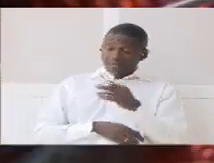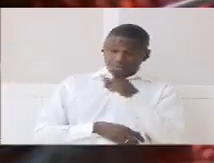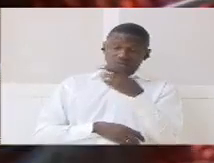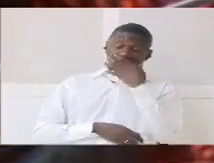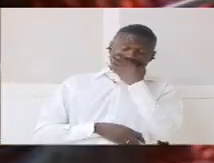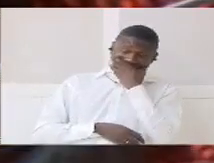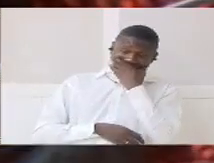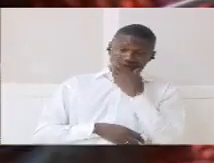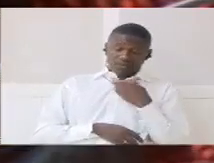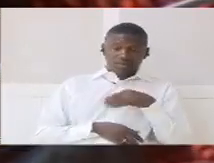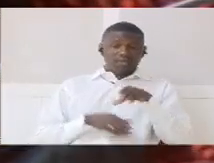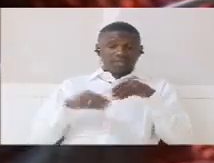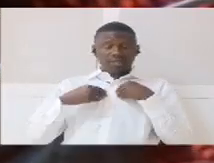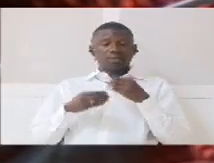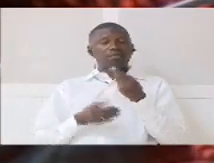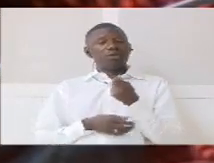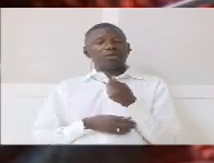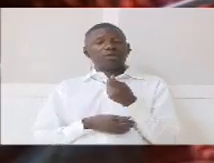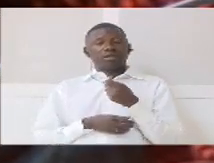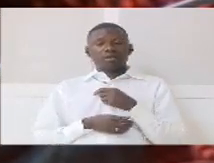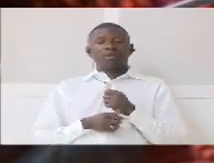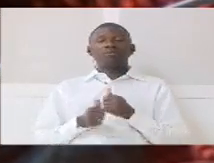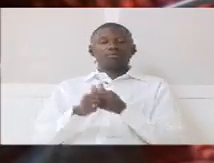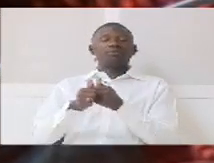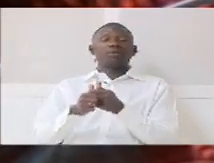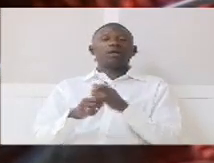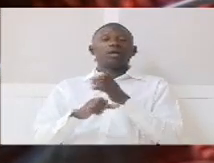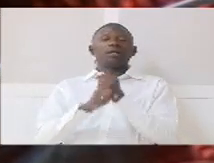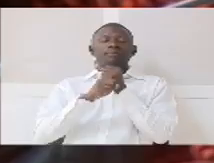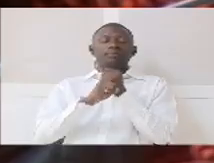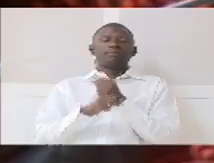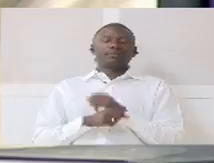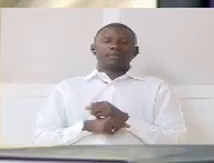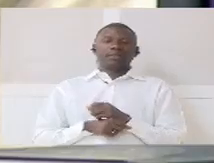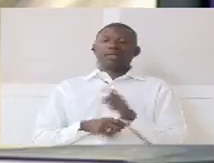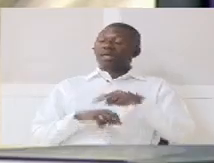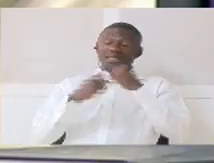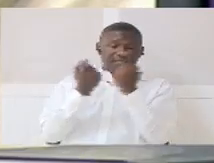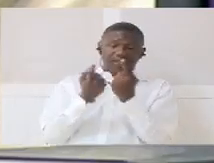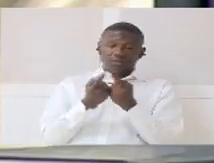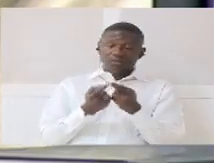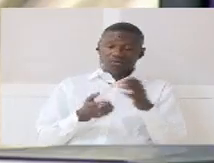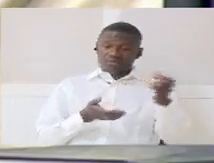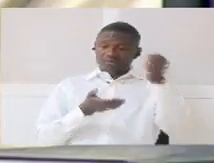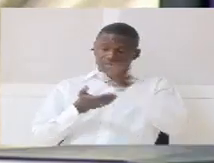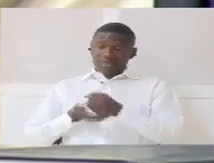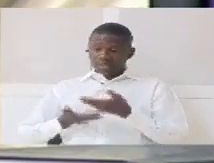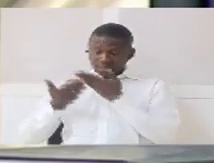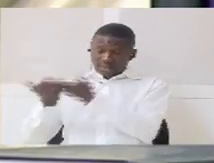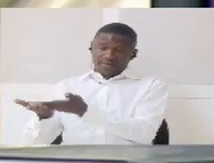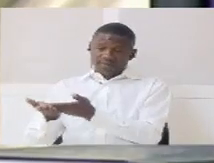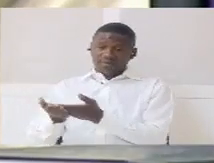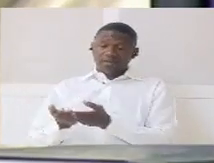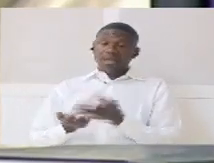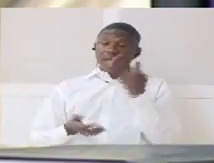you will take the money and serve his purpose. Ni illegal, any illegal thing somebody did? Any illegal thing that you bring for him? Ni